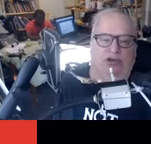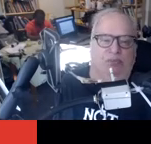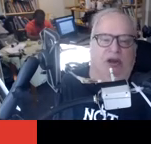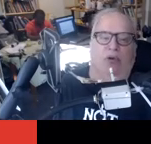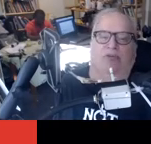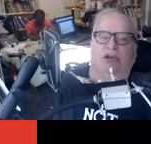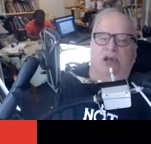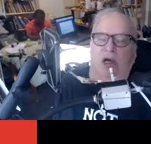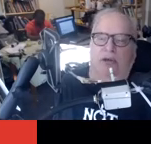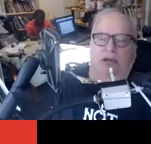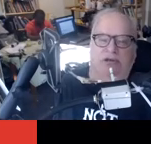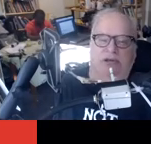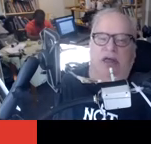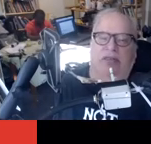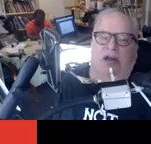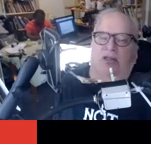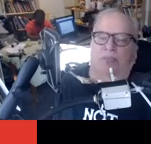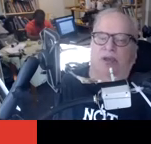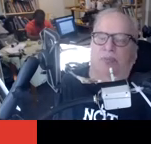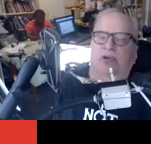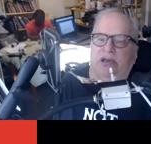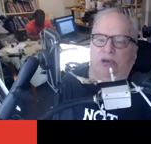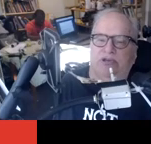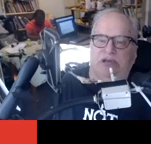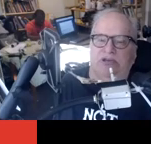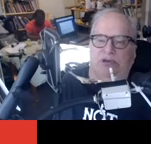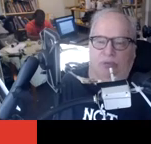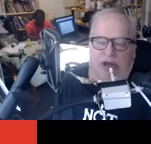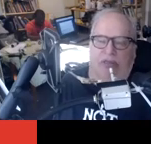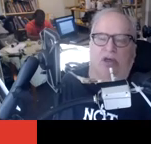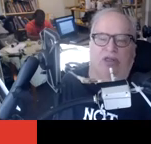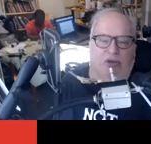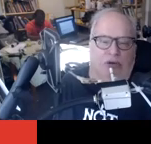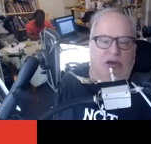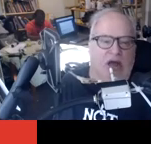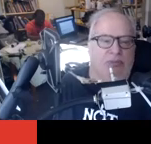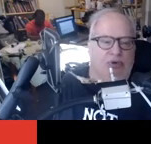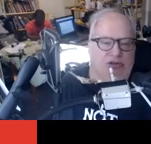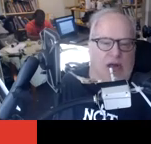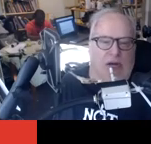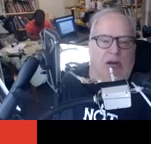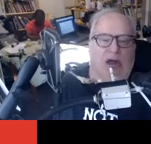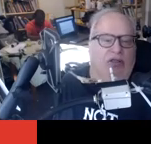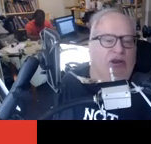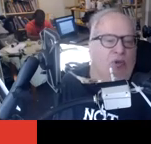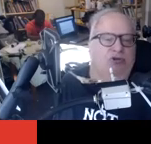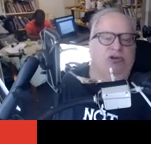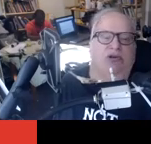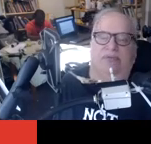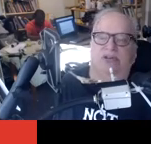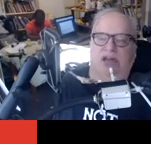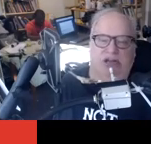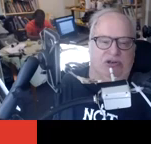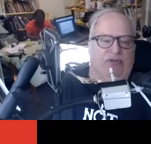suicidal despair over incontinence that other people need to assist you with, 39%, the